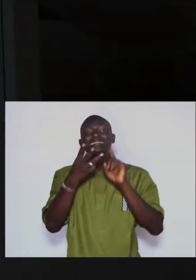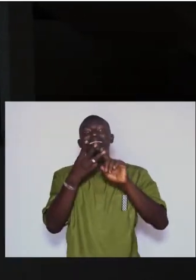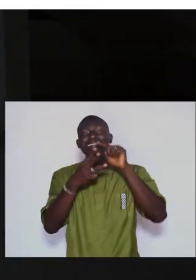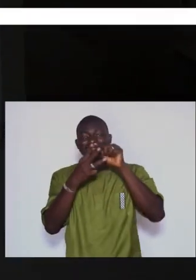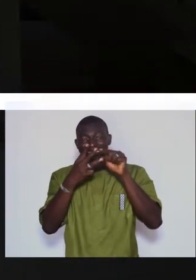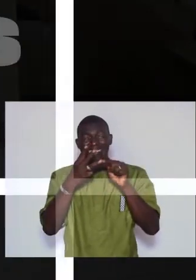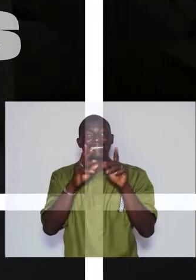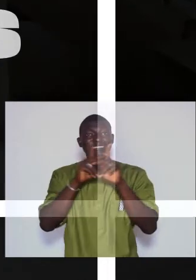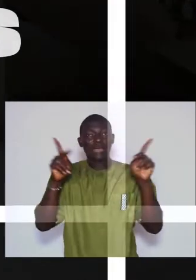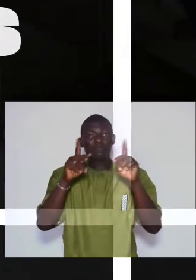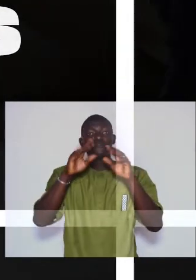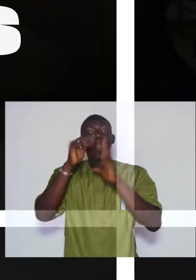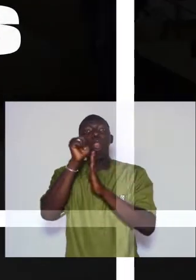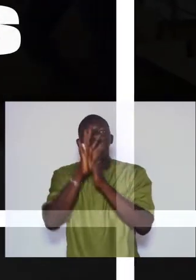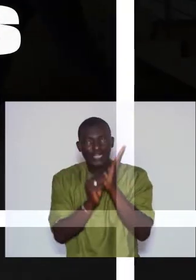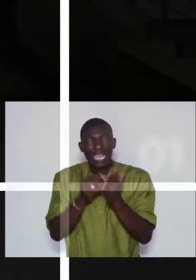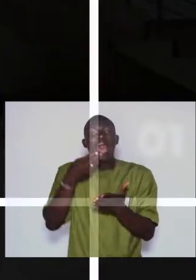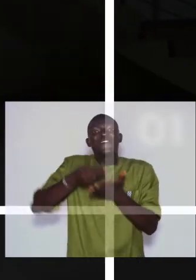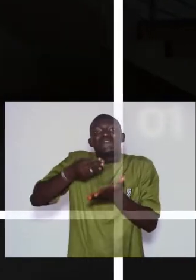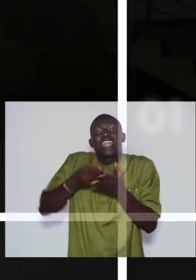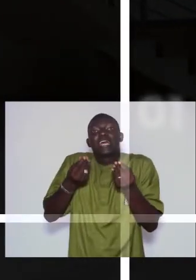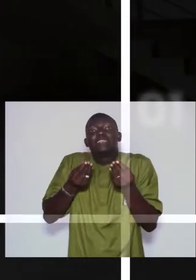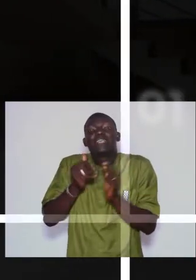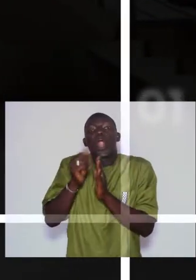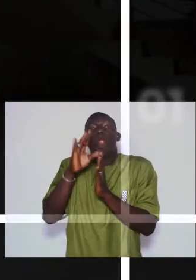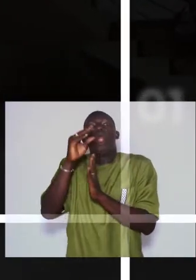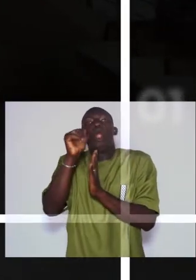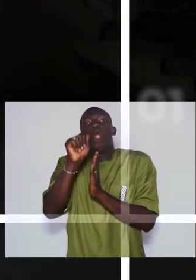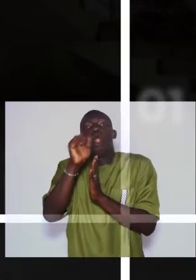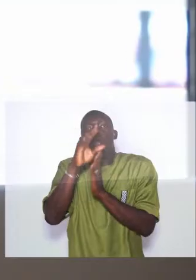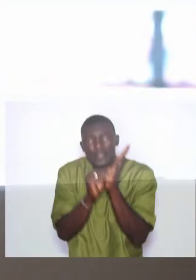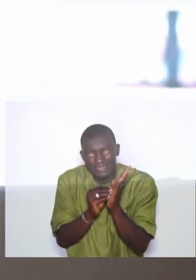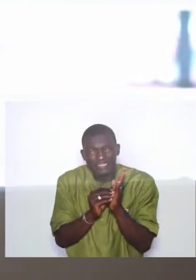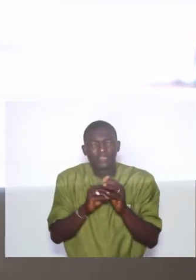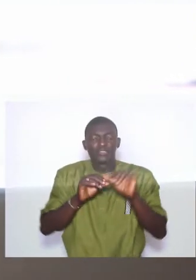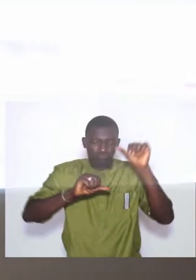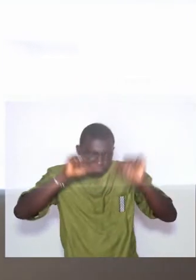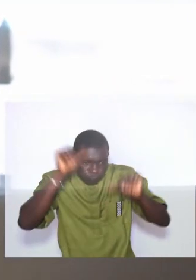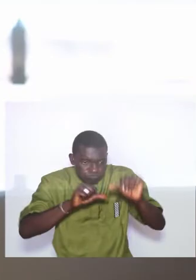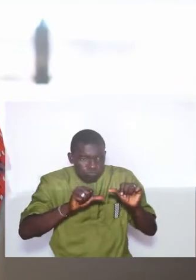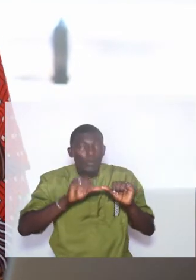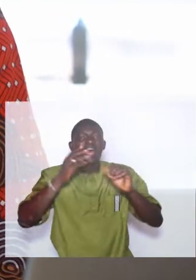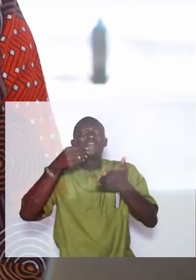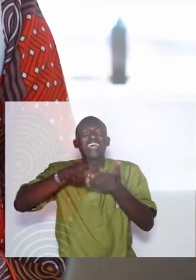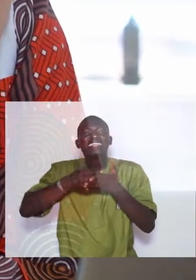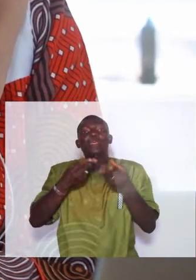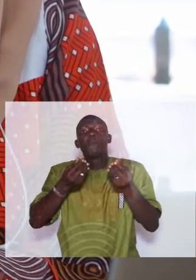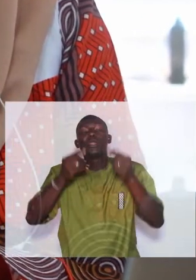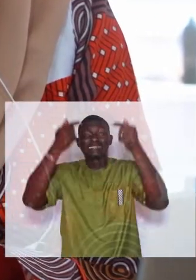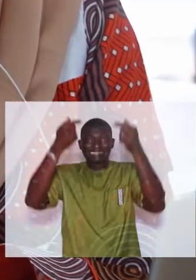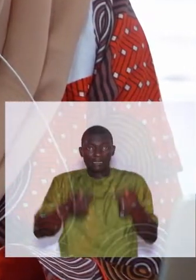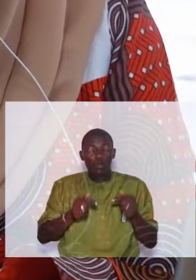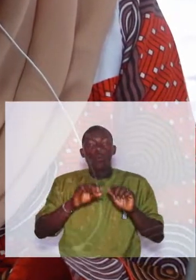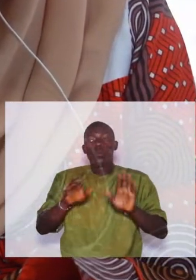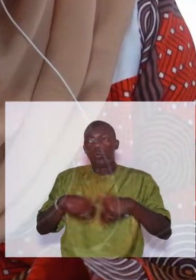by the NAO are financial audit. This is an audit to ascertain whether the financial statements of a public institution present